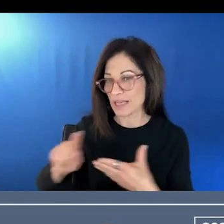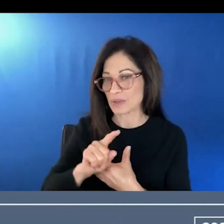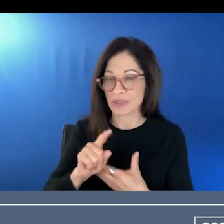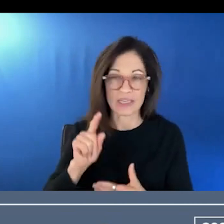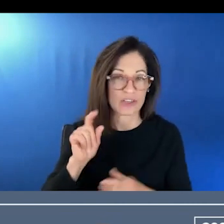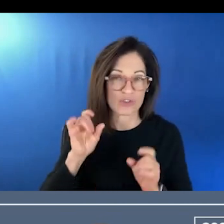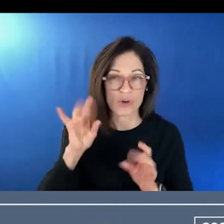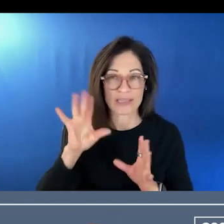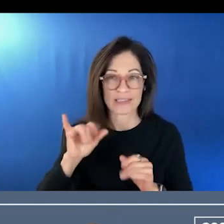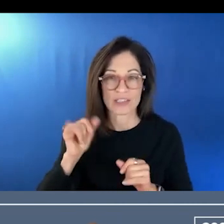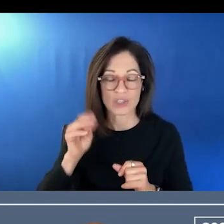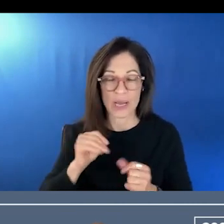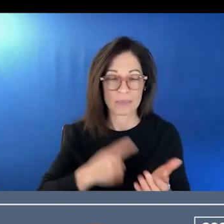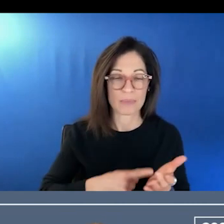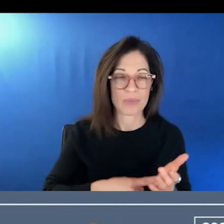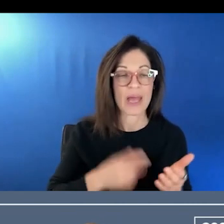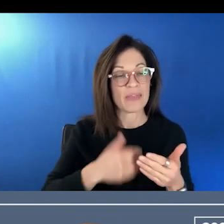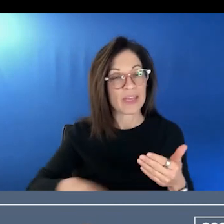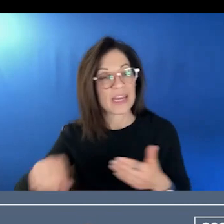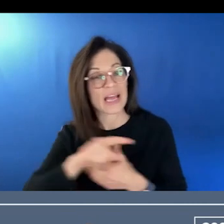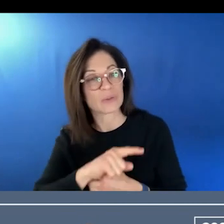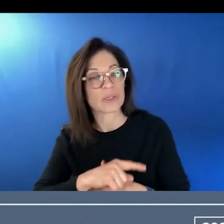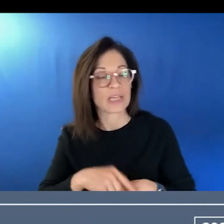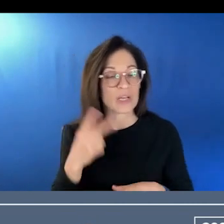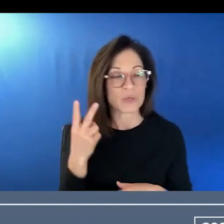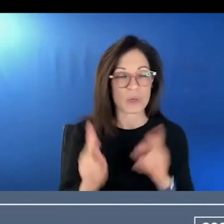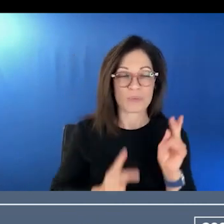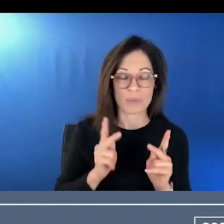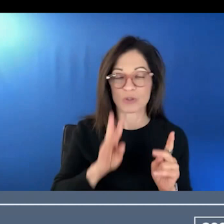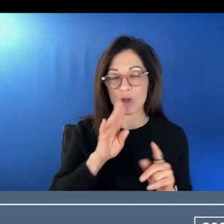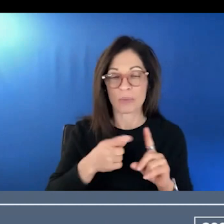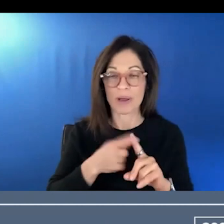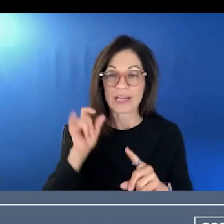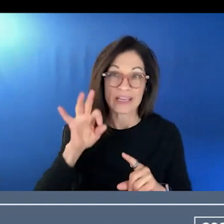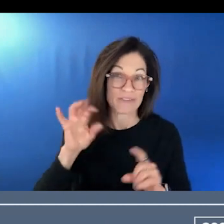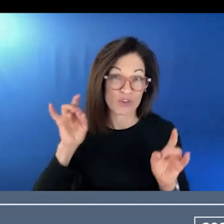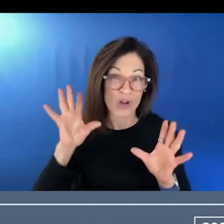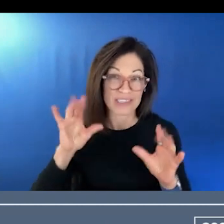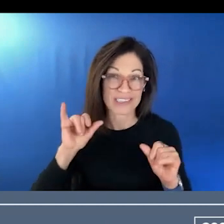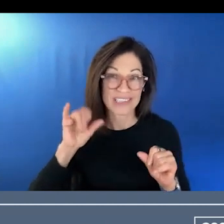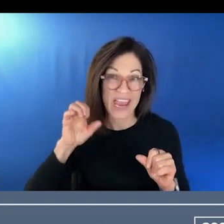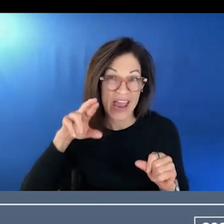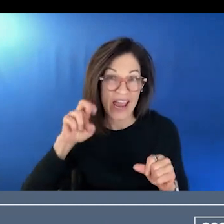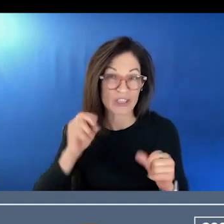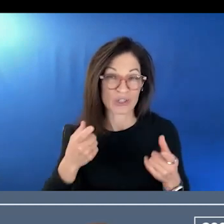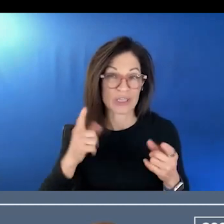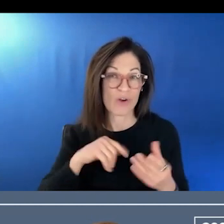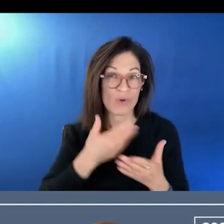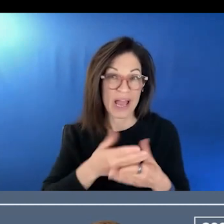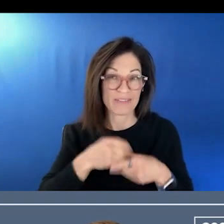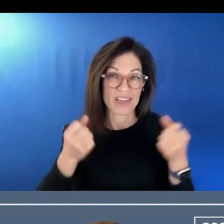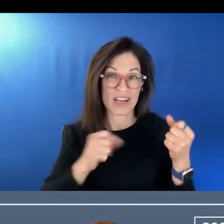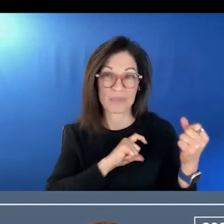second one with Detective Sabrina Taylor and Dr. Jen Stuber, talking about should crisis care come in a police car. So that is it for today. We'll get to end